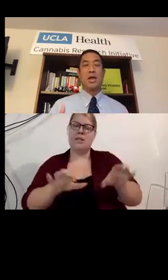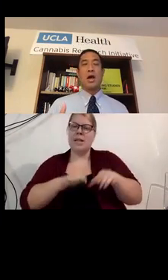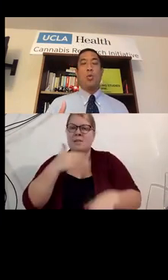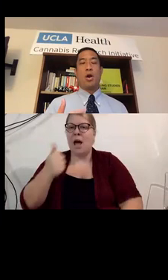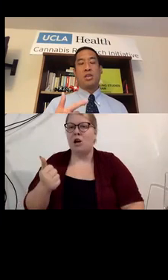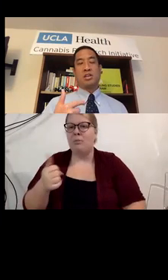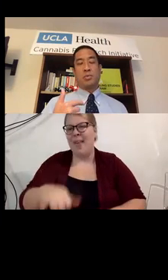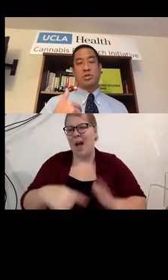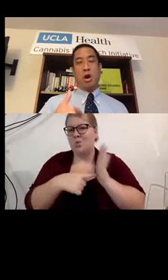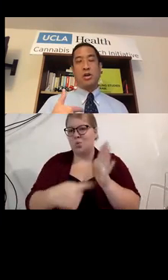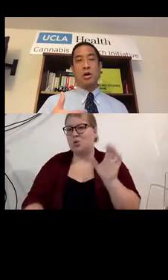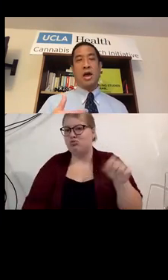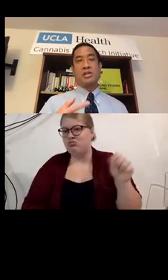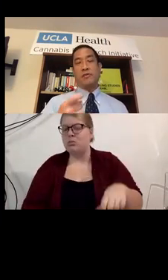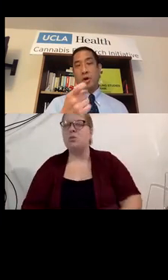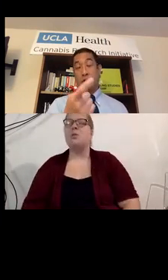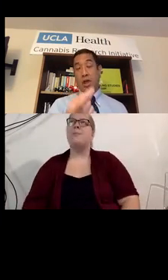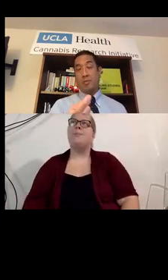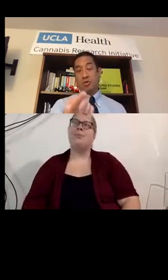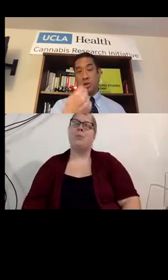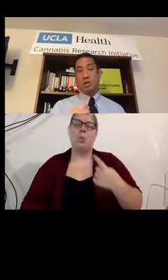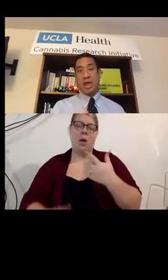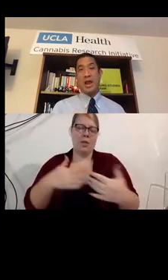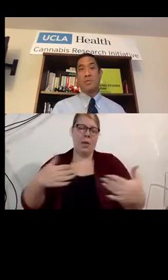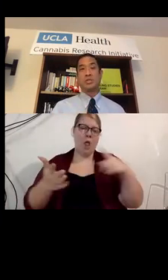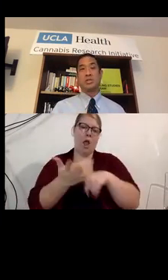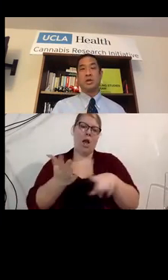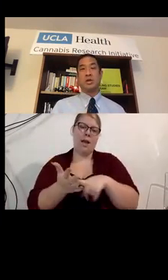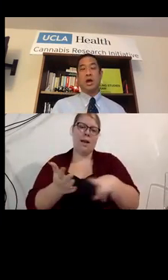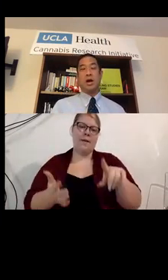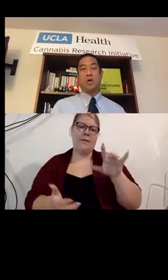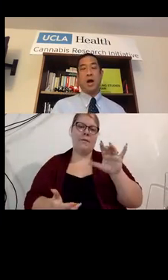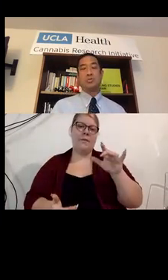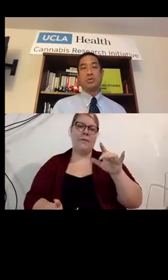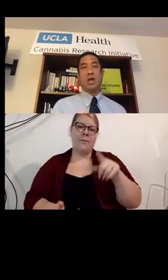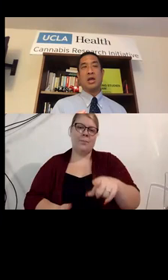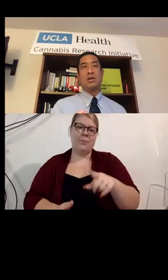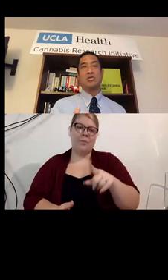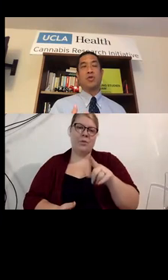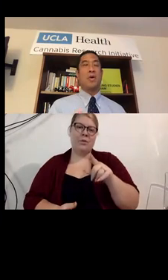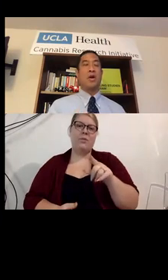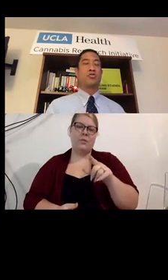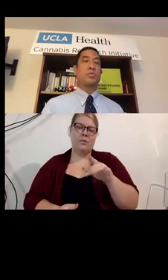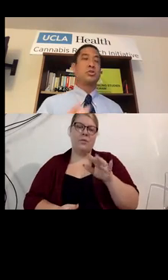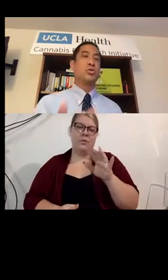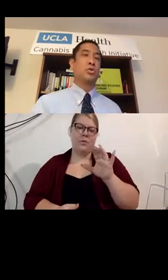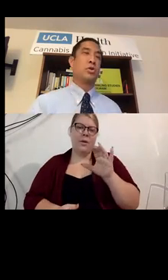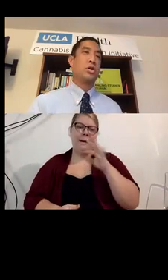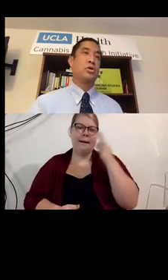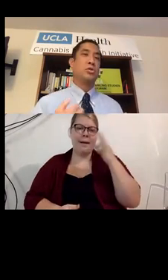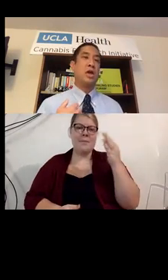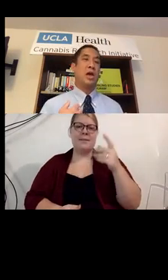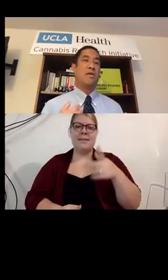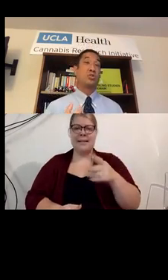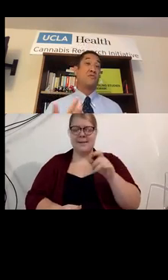important. One of the things that we're starting to look at is that for our gamblers with cannabis problems, do they drop out of treatment sooner?